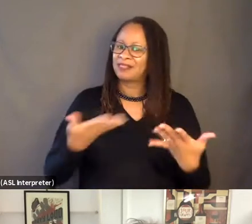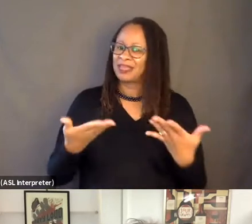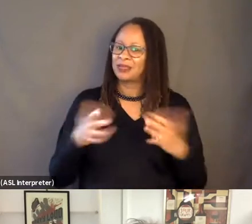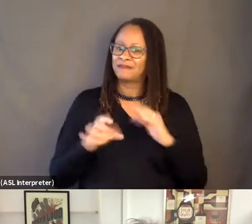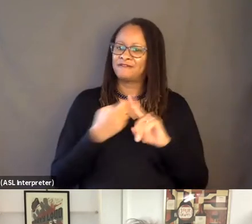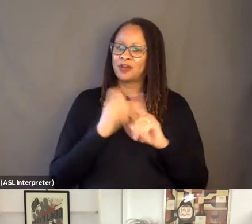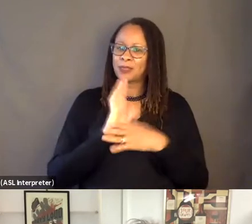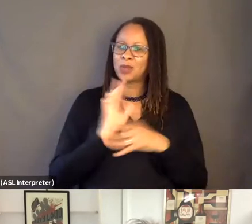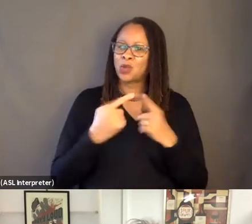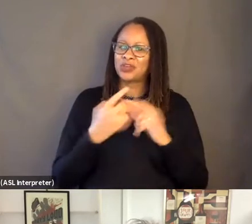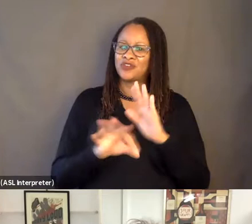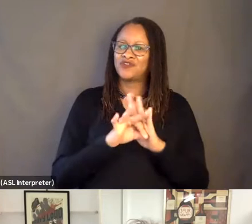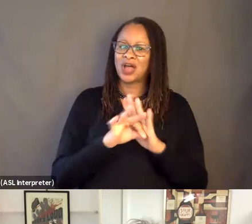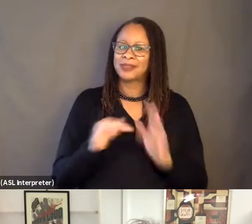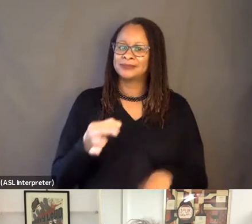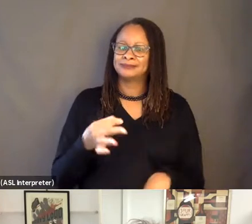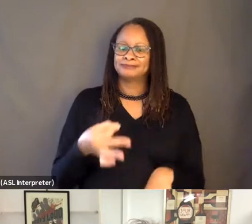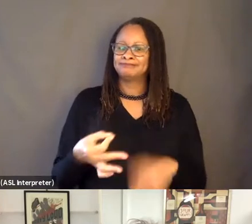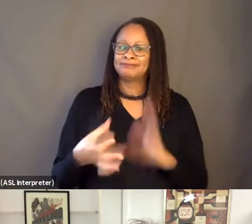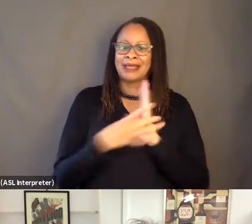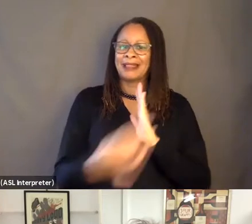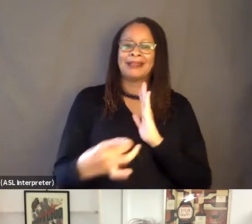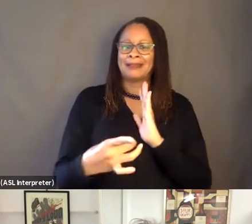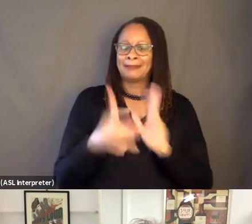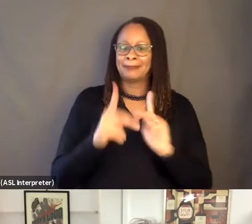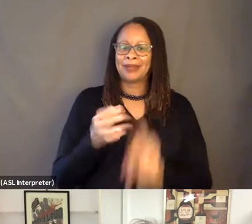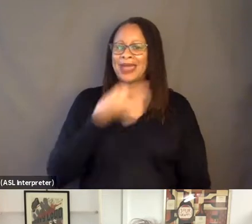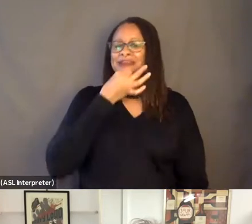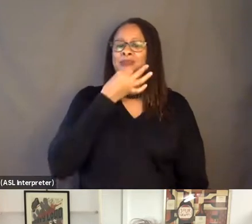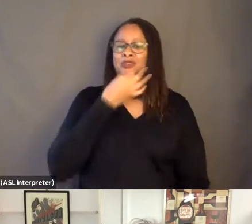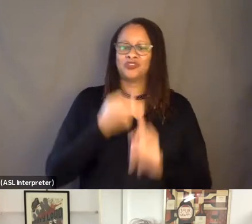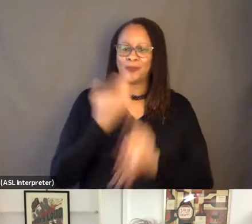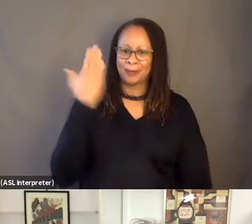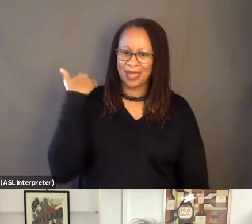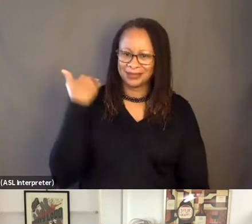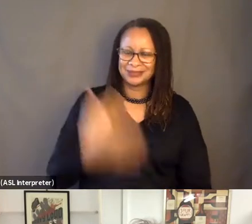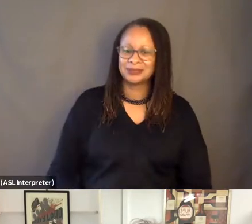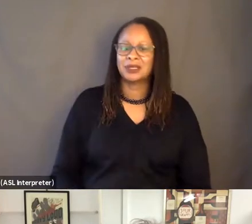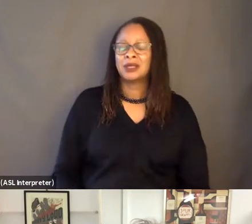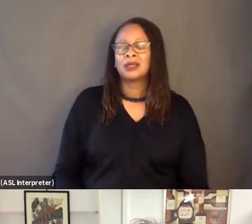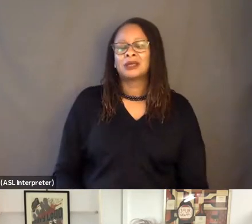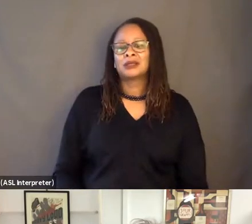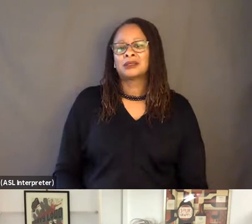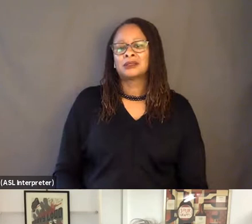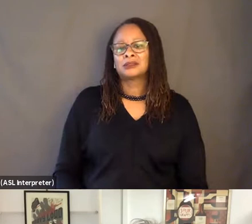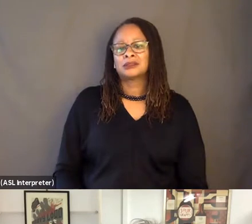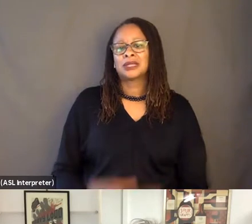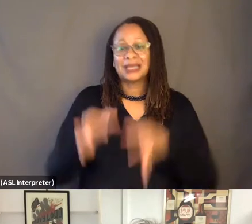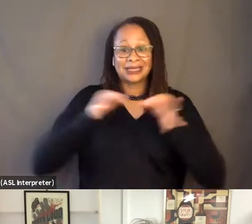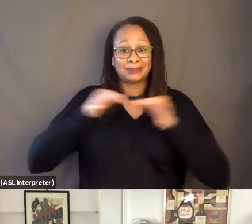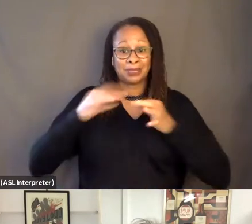the experts from the past explaining to us what the